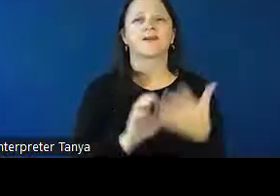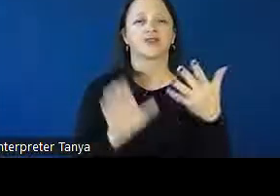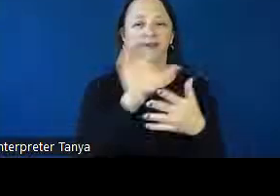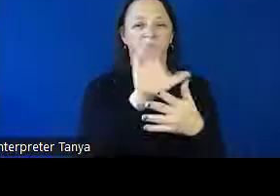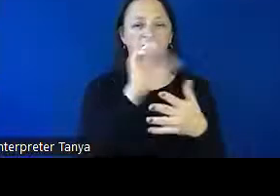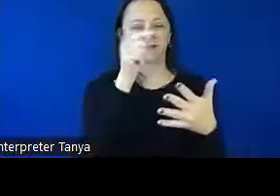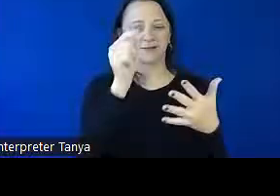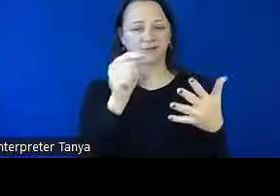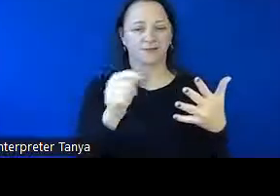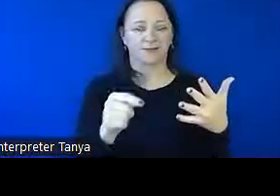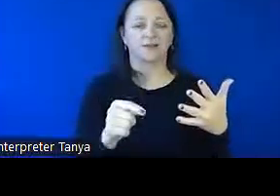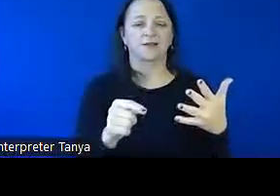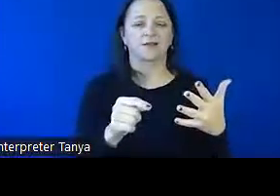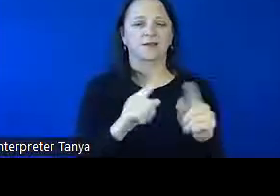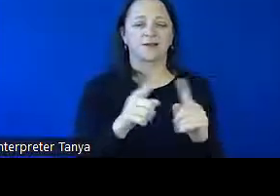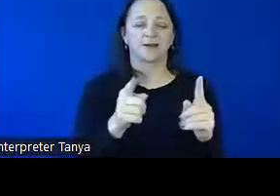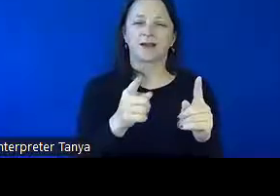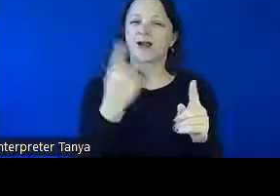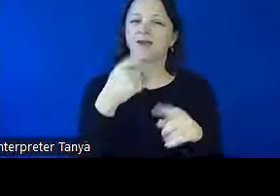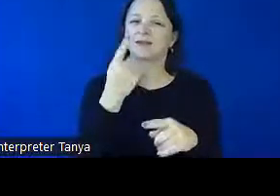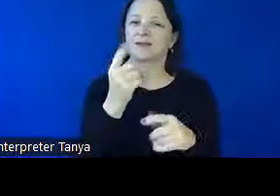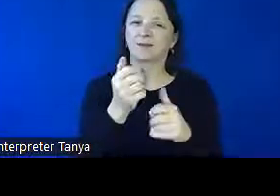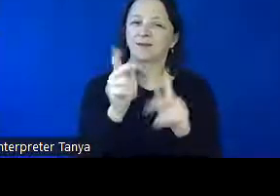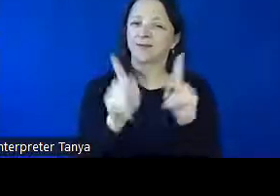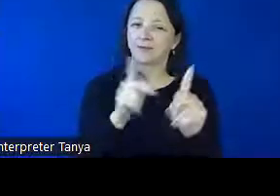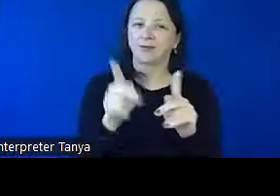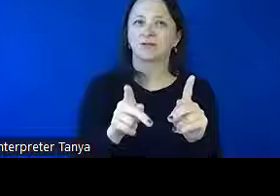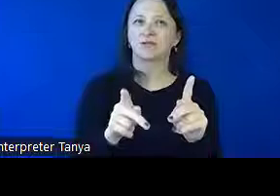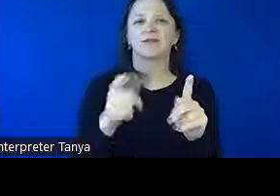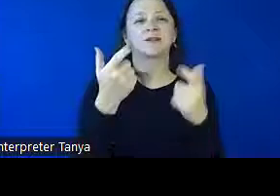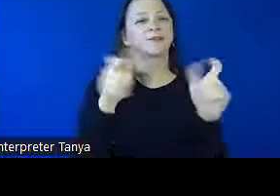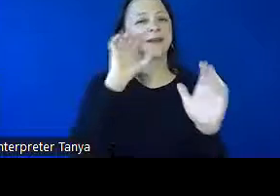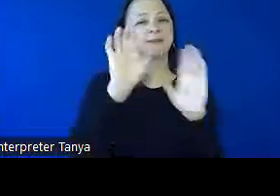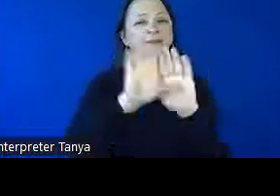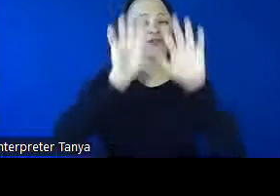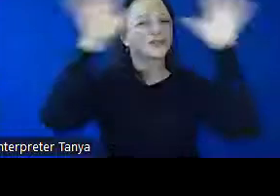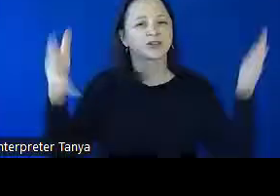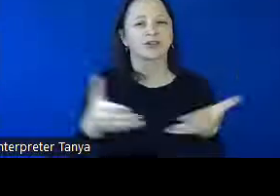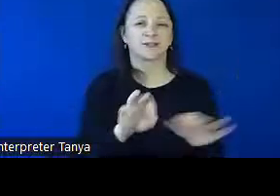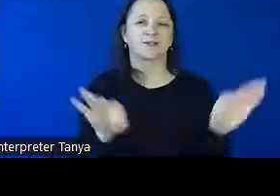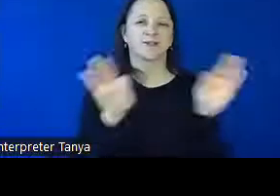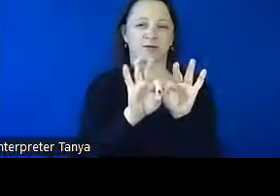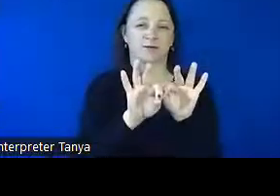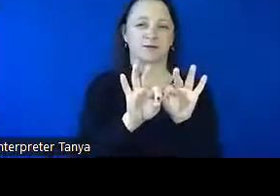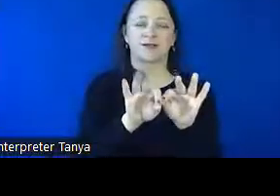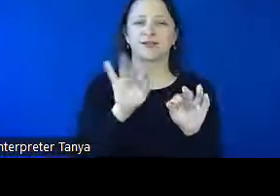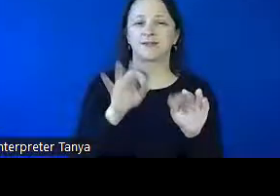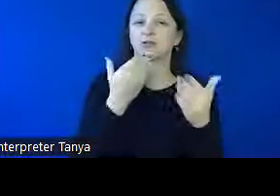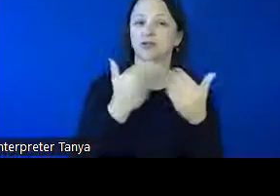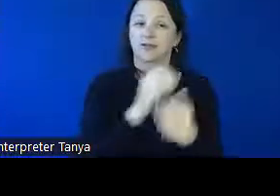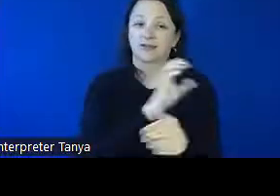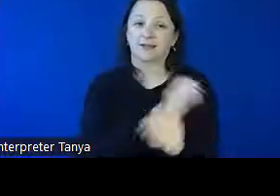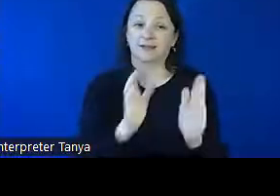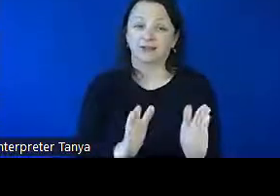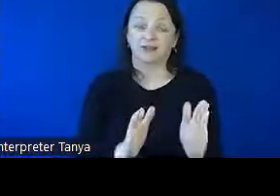thing is I like to always kind of tell others, it's so much more about the big picture. And a good clinician is also going to be thinking about how these symptoms for